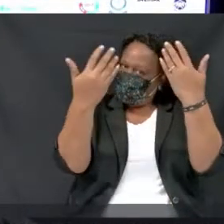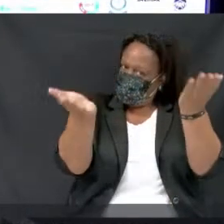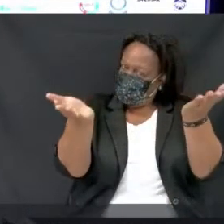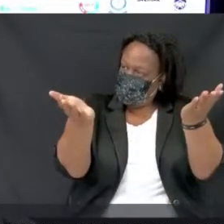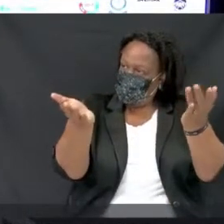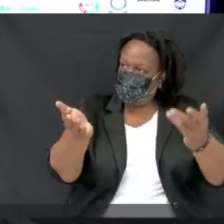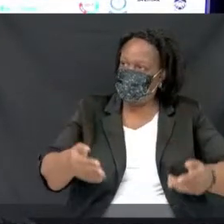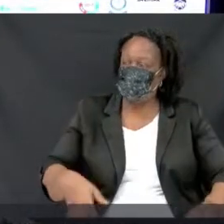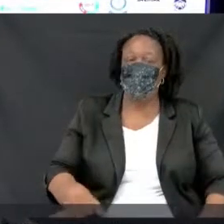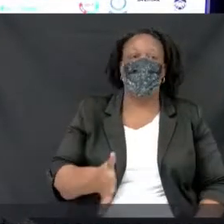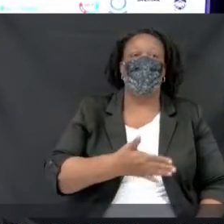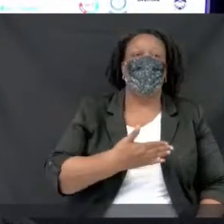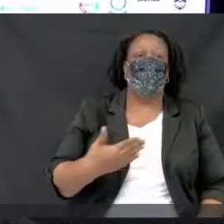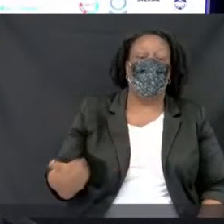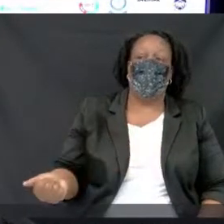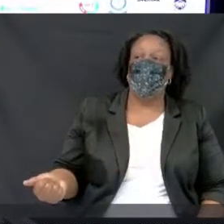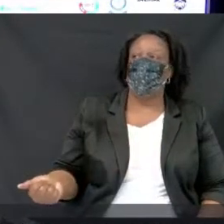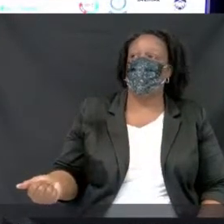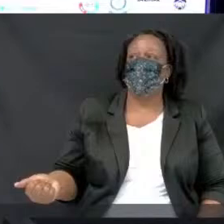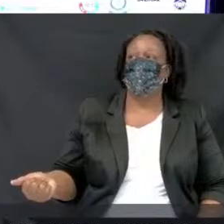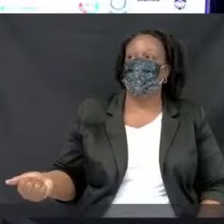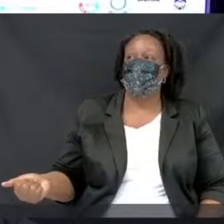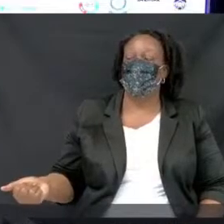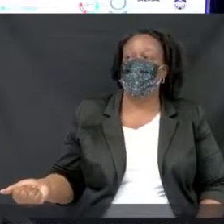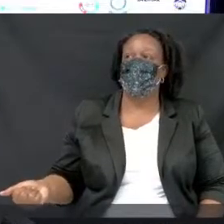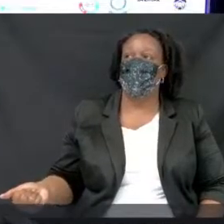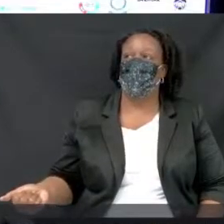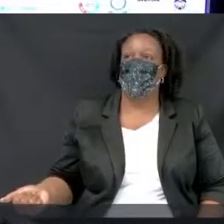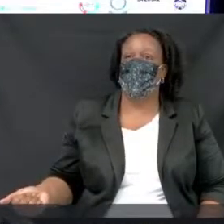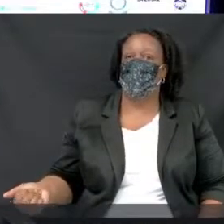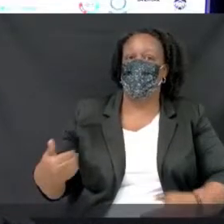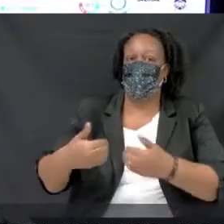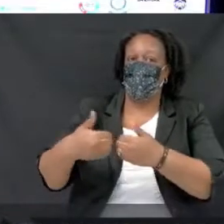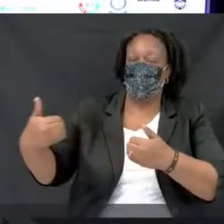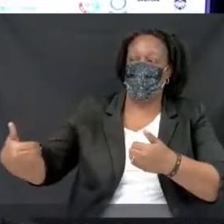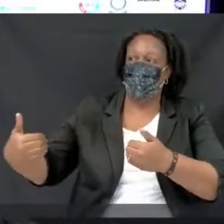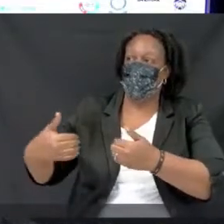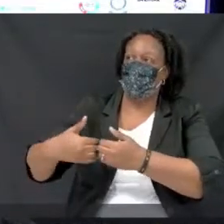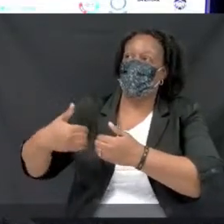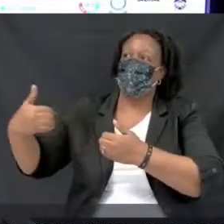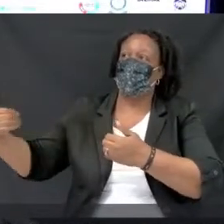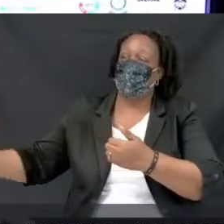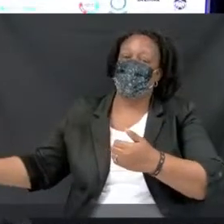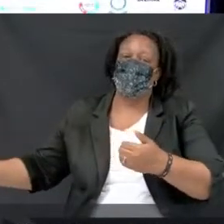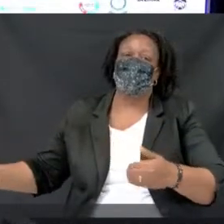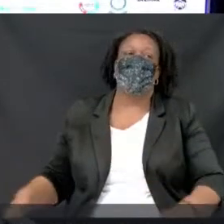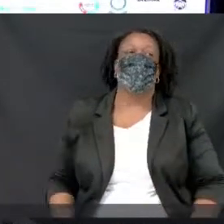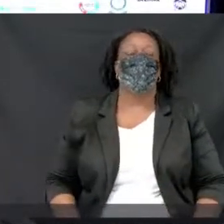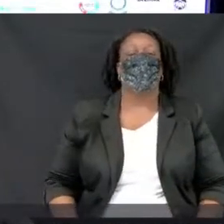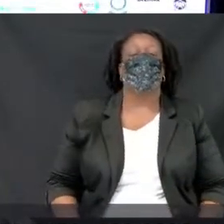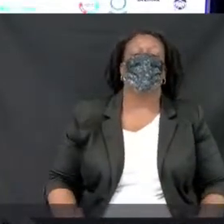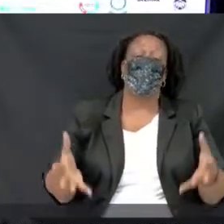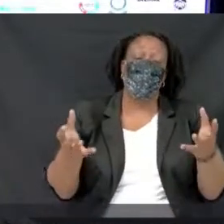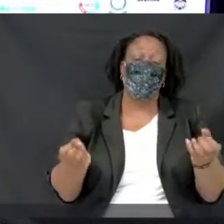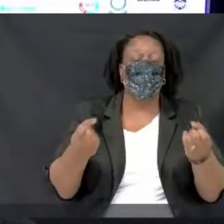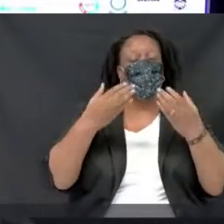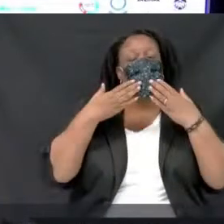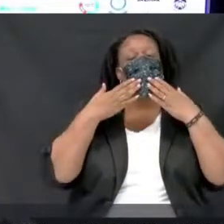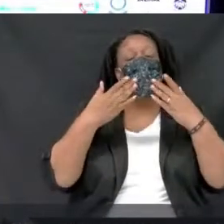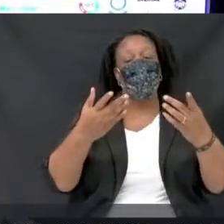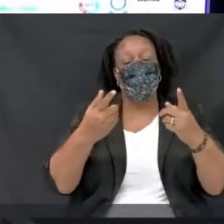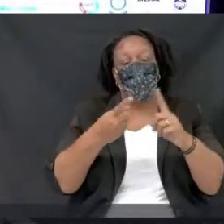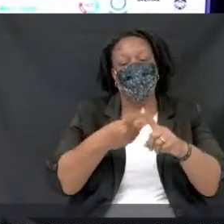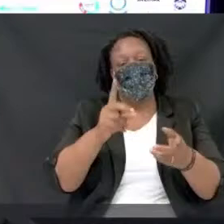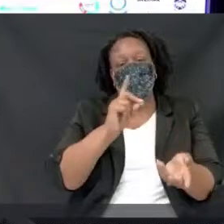didn't even know he had a second Calypso, and so on. But Dr. Wilkinson, thank you very much.